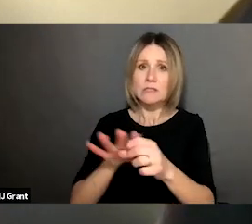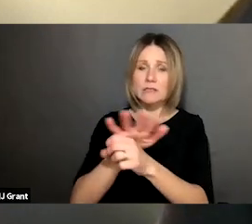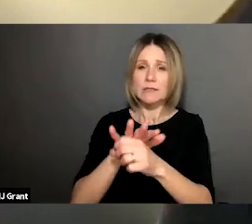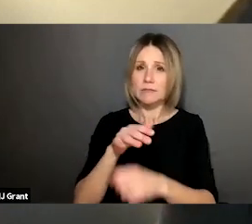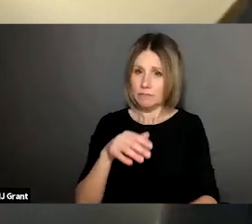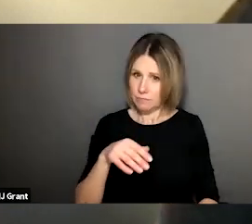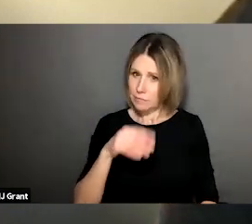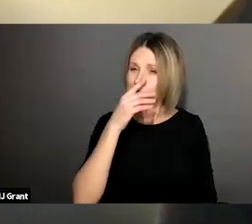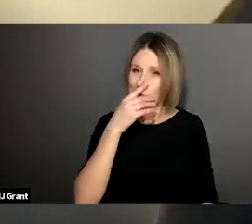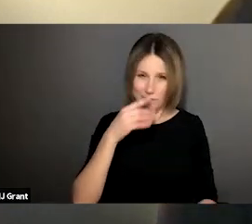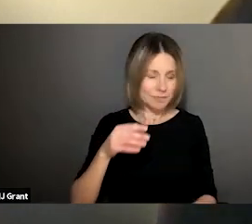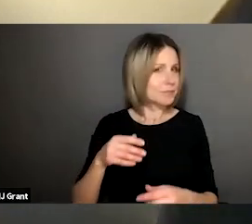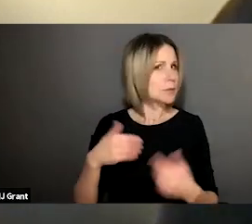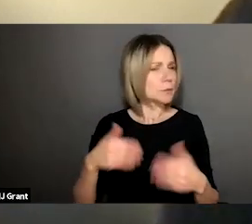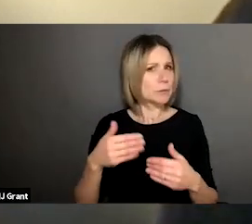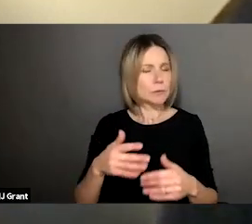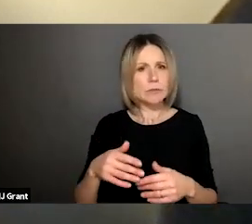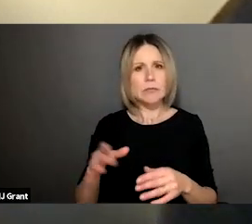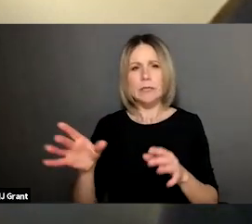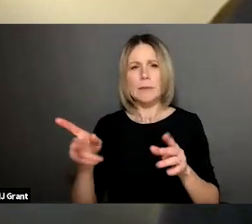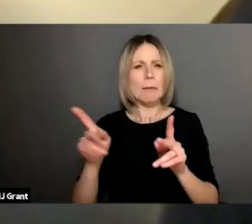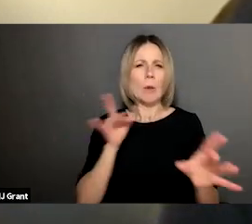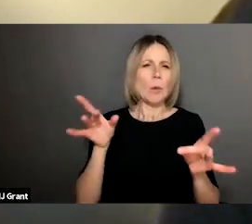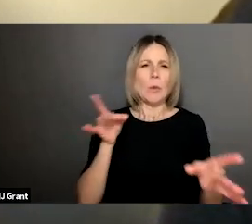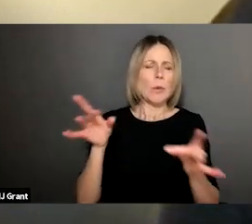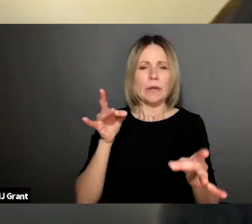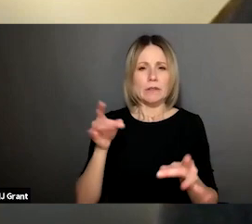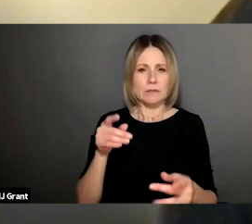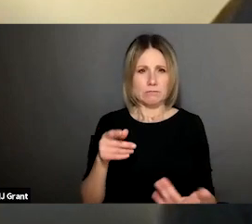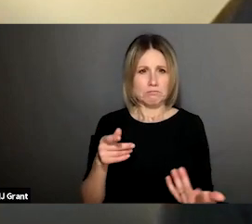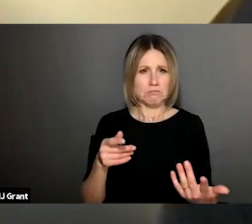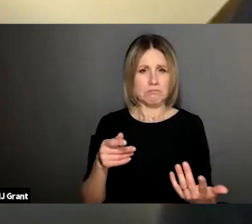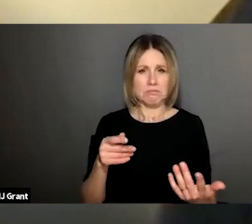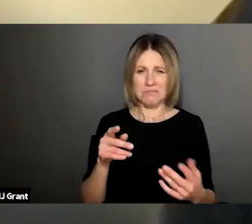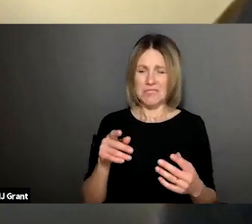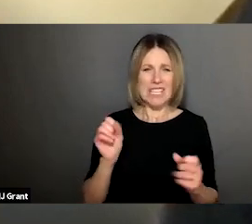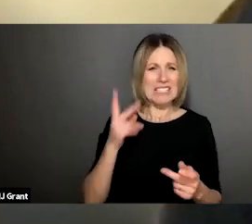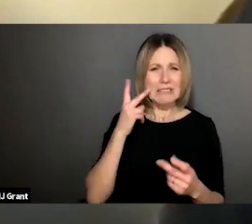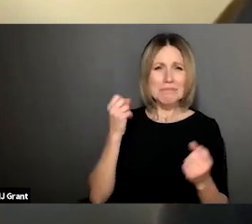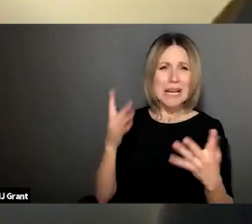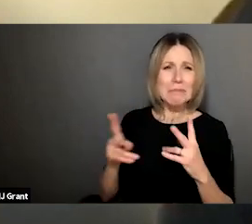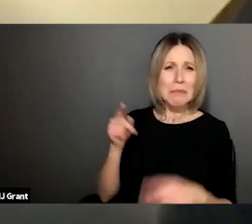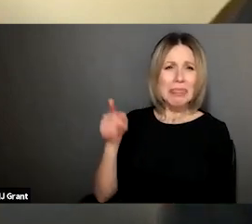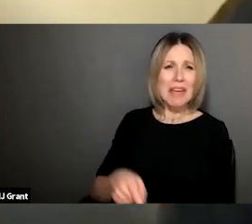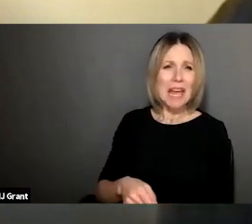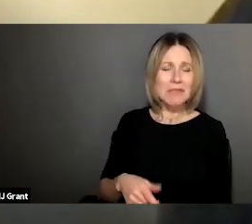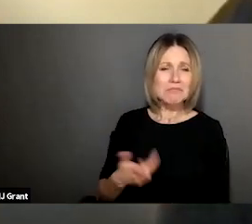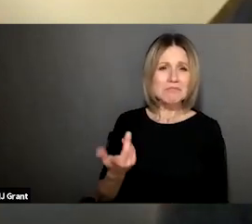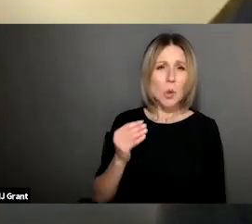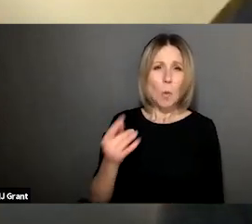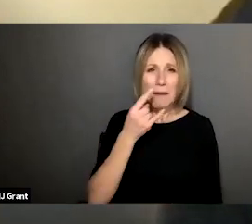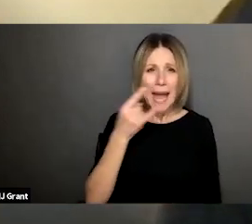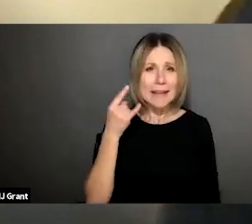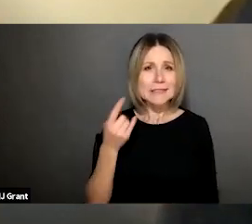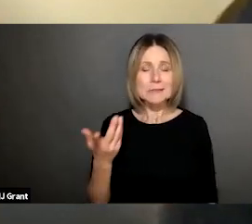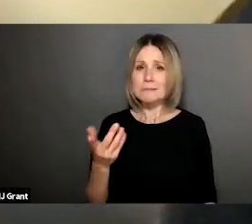in terms of transmission. Or you drive to Nassau County, you'll see plenty of people who aren't masked up and